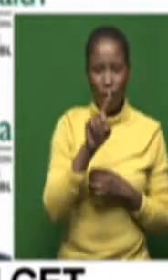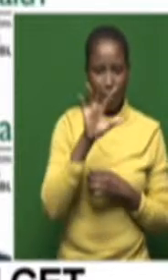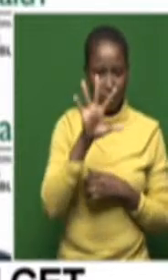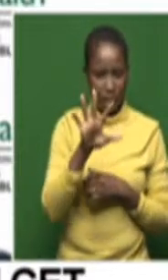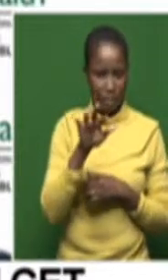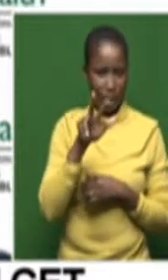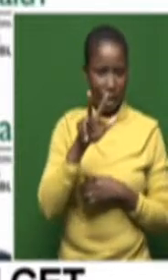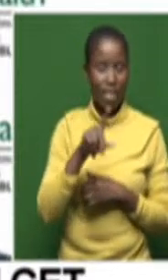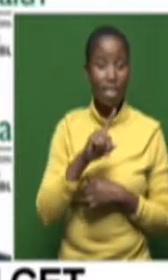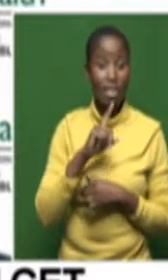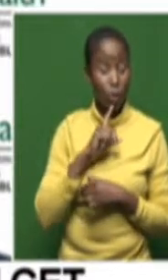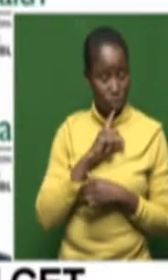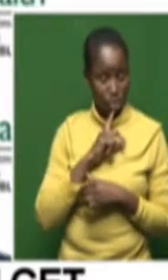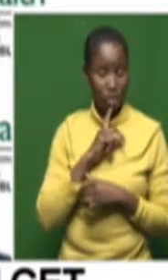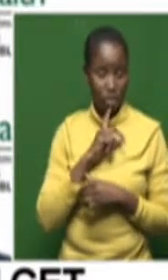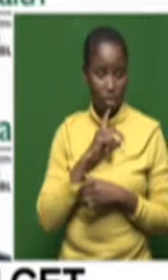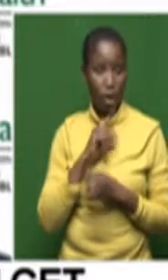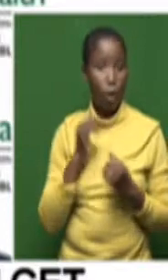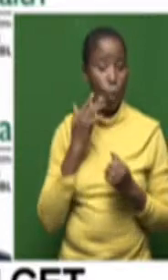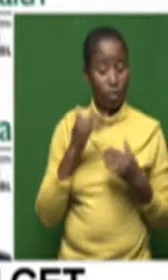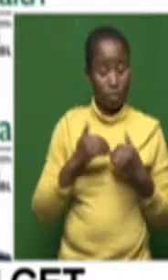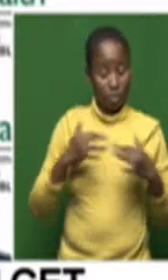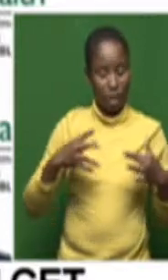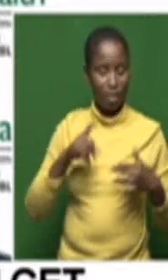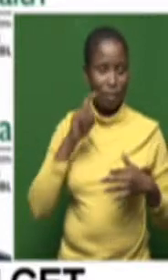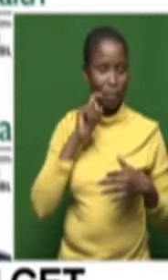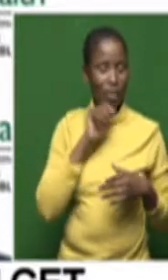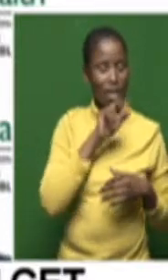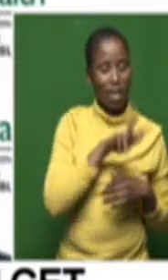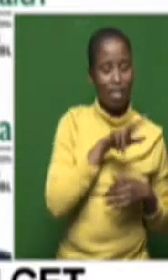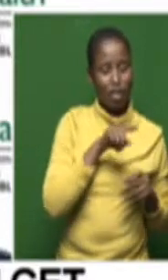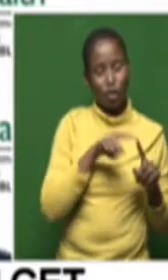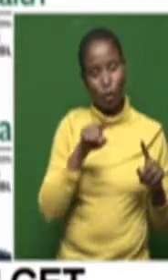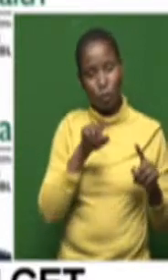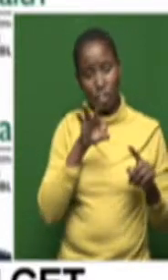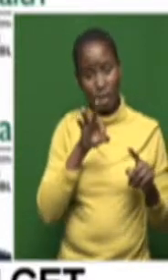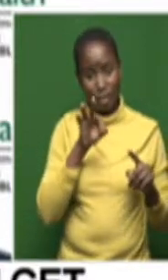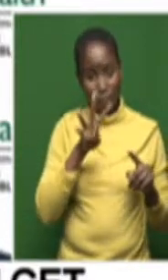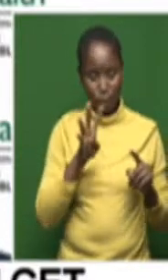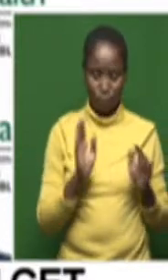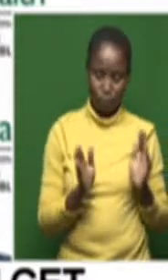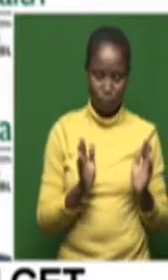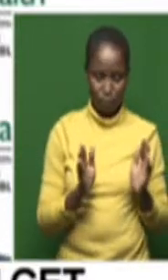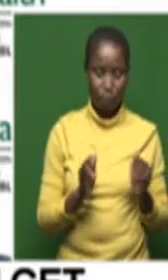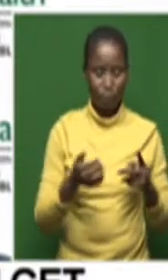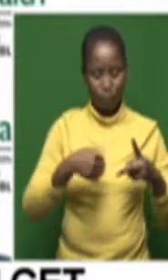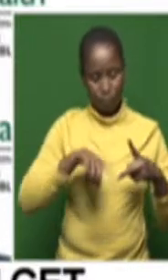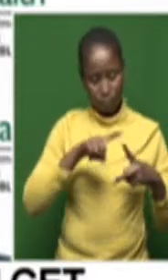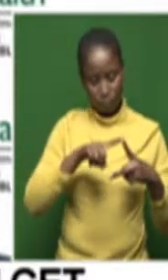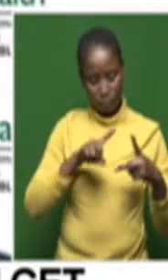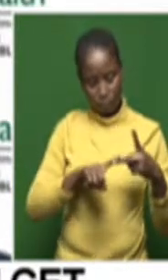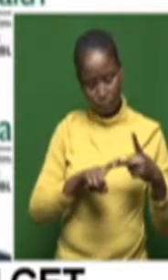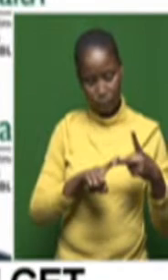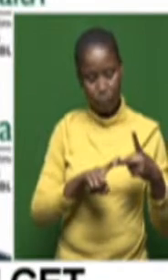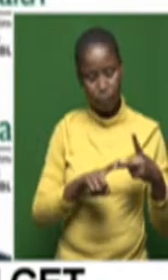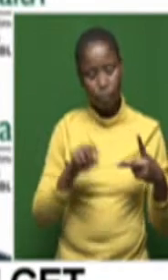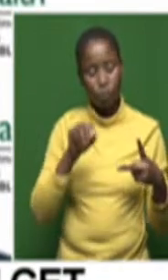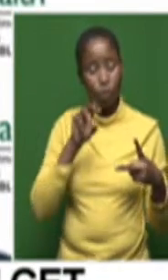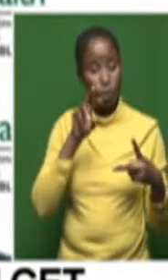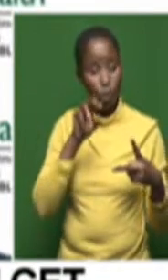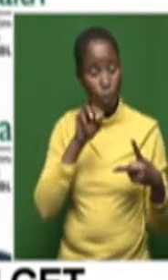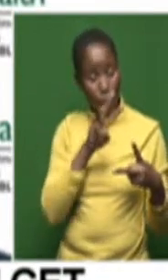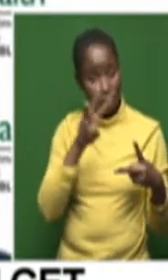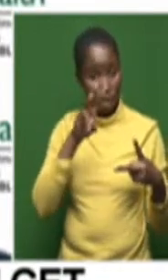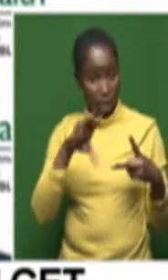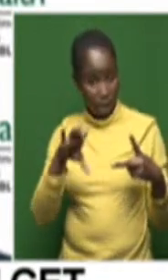158,000 since the opening of the category of 18 to 34, which was followed by the province of the Western Cape